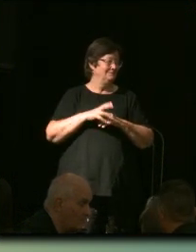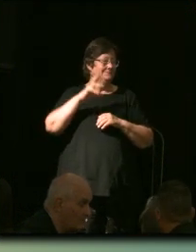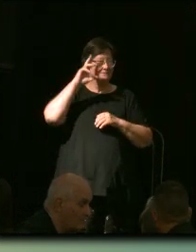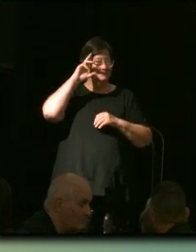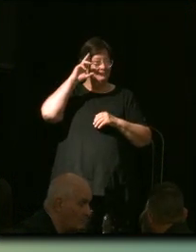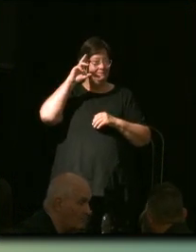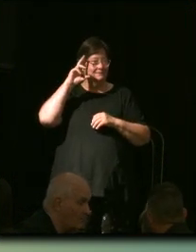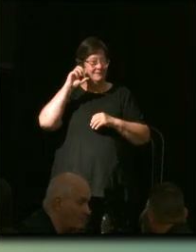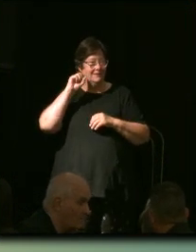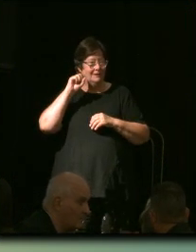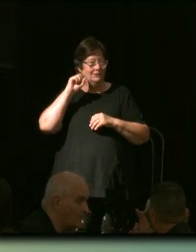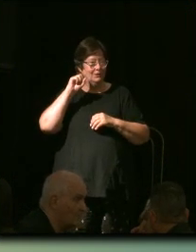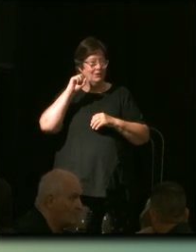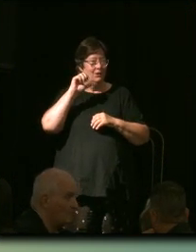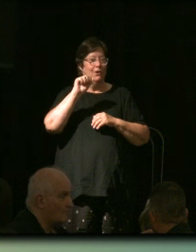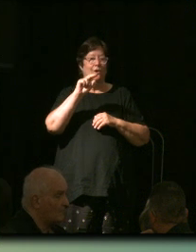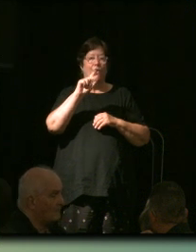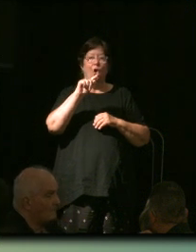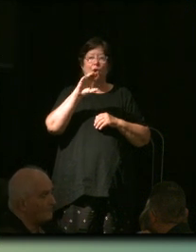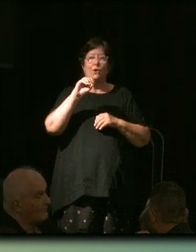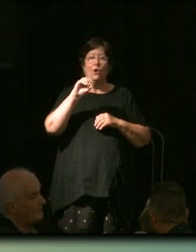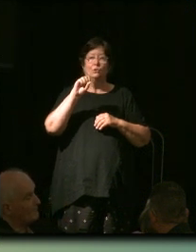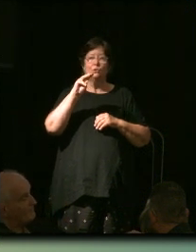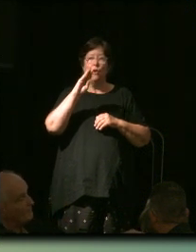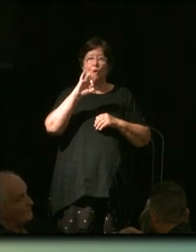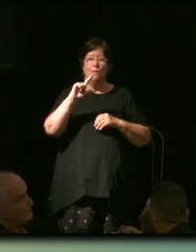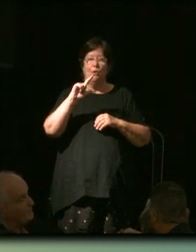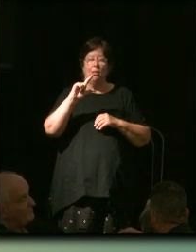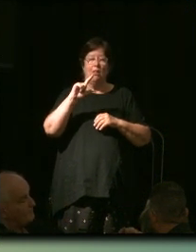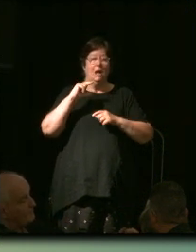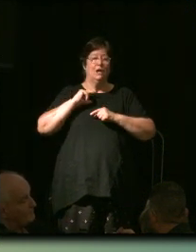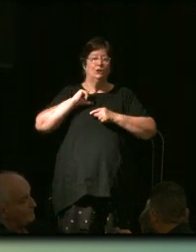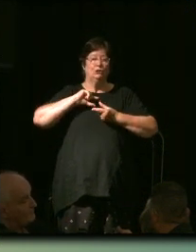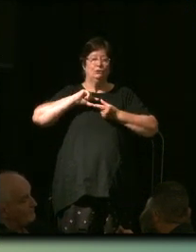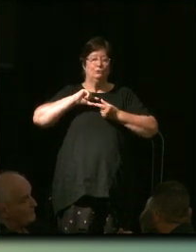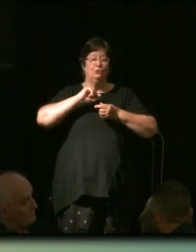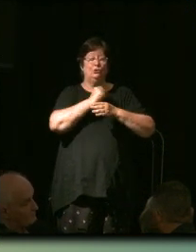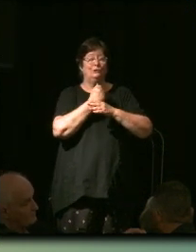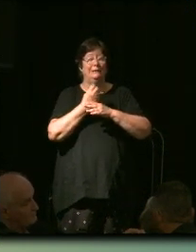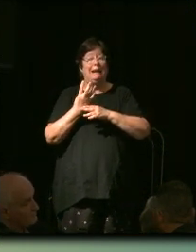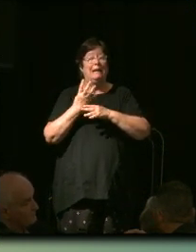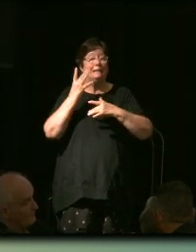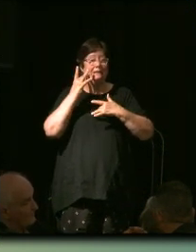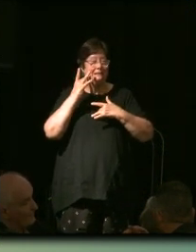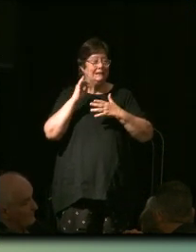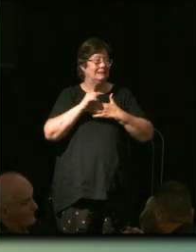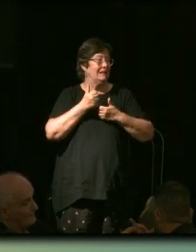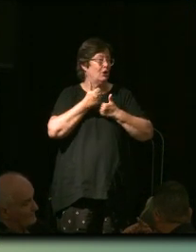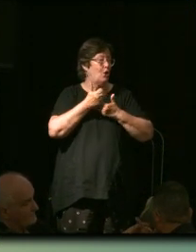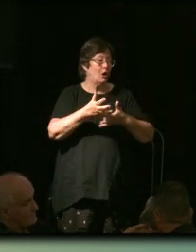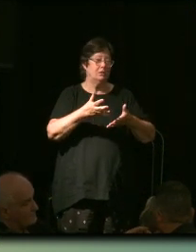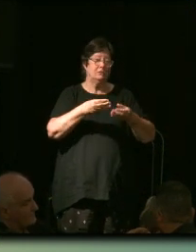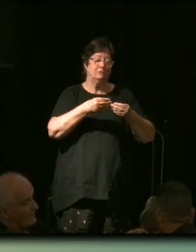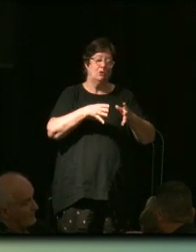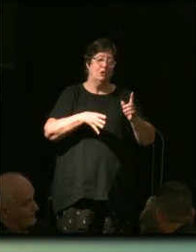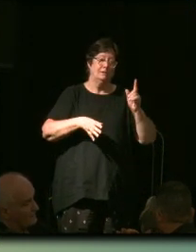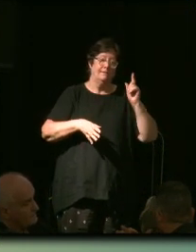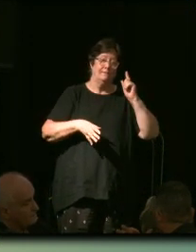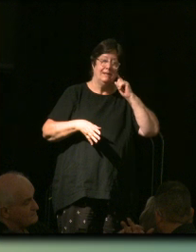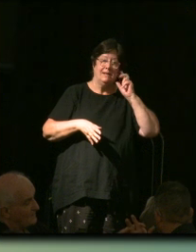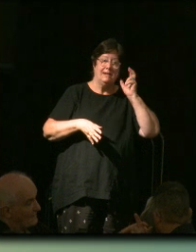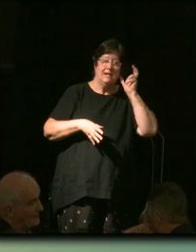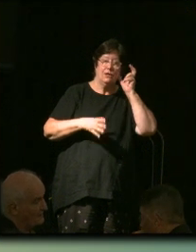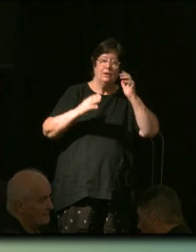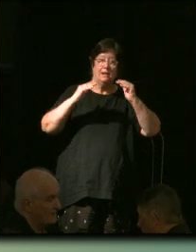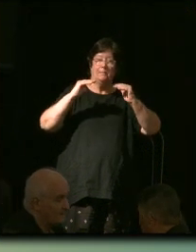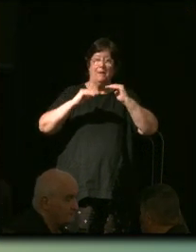Usher is an autosomal recessive genetic disease that causes the loss of hearing,